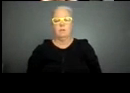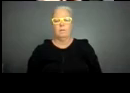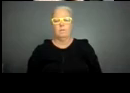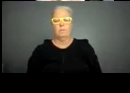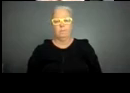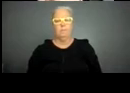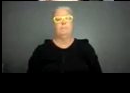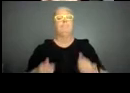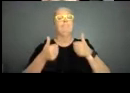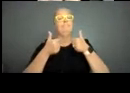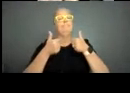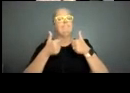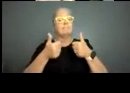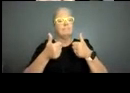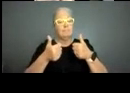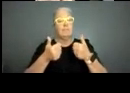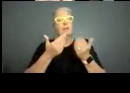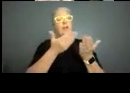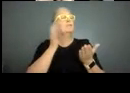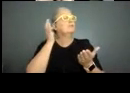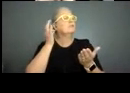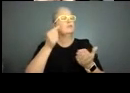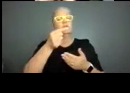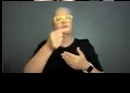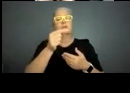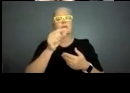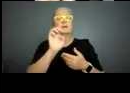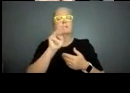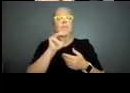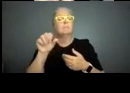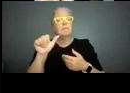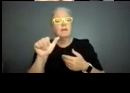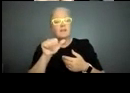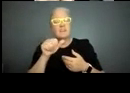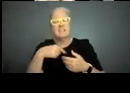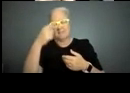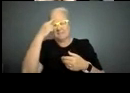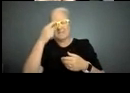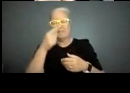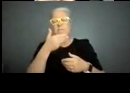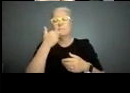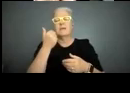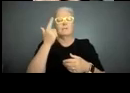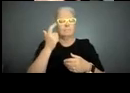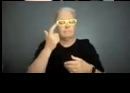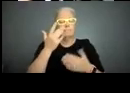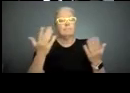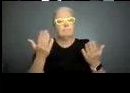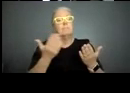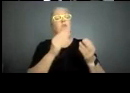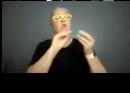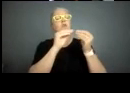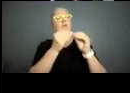Okay, Gemma, I think we'll make a start. Can we go on number 1? Yes. Louisa, first of all, what do people make of that